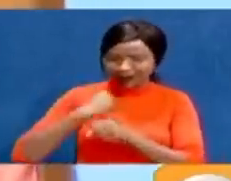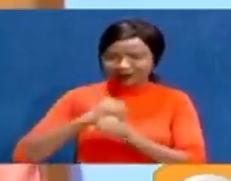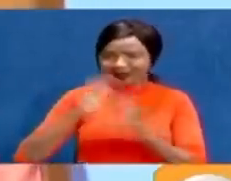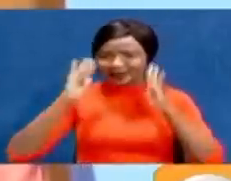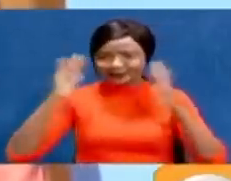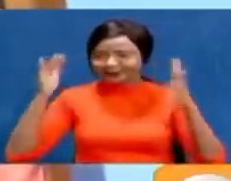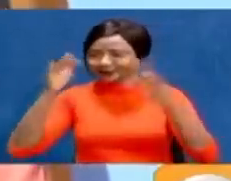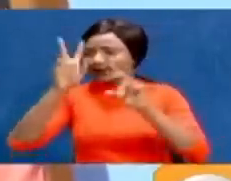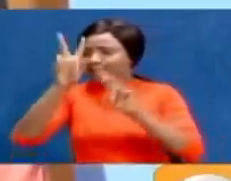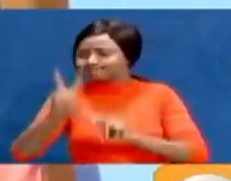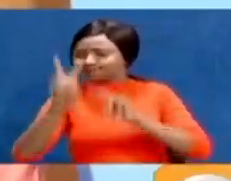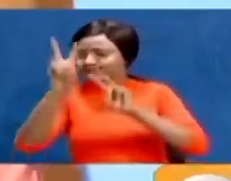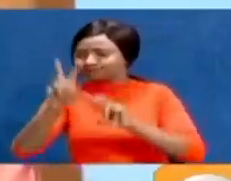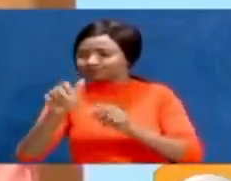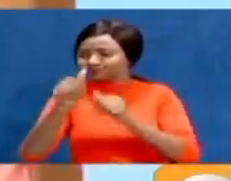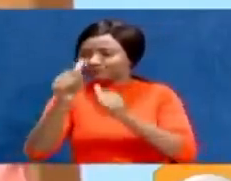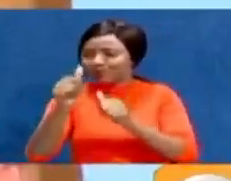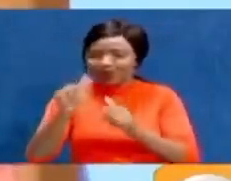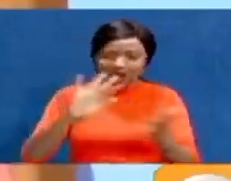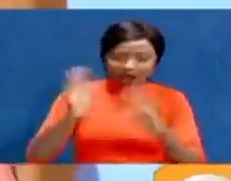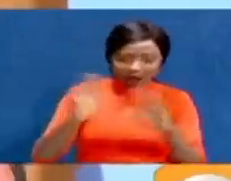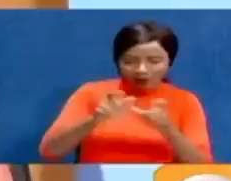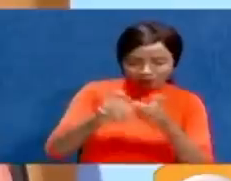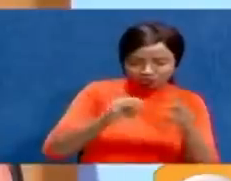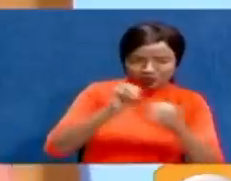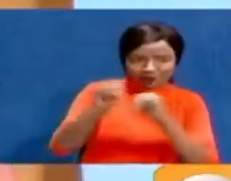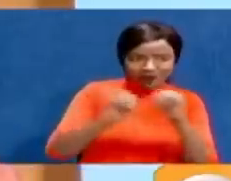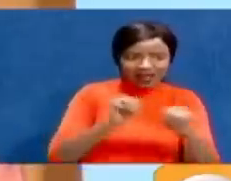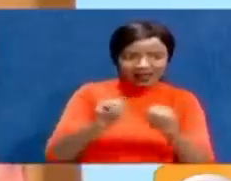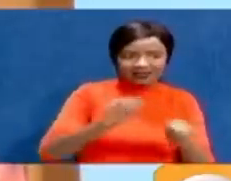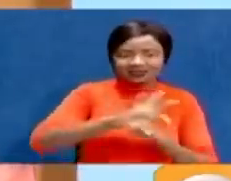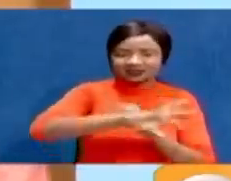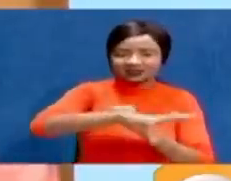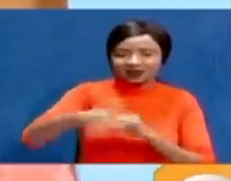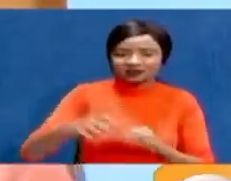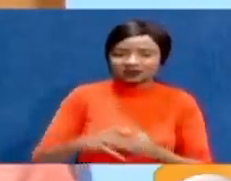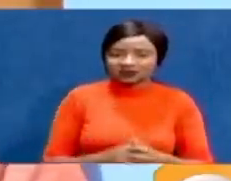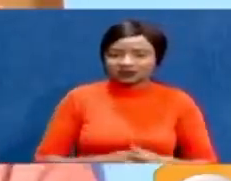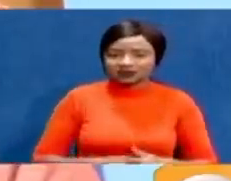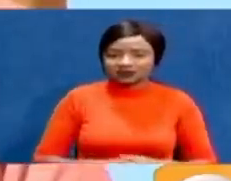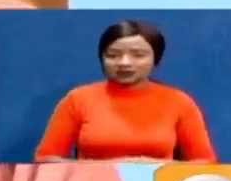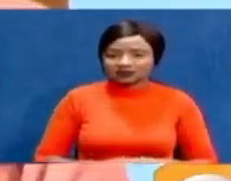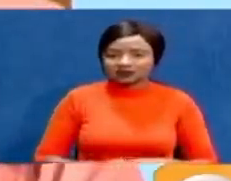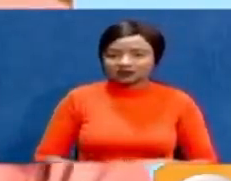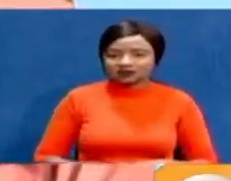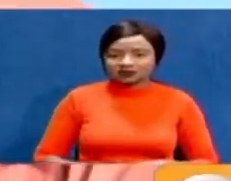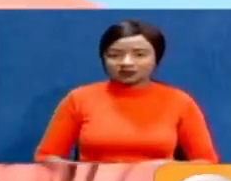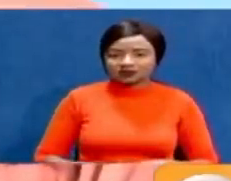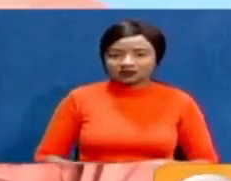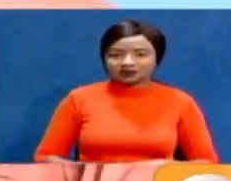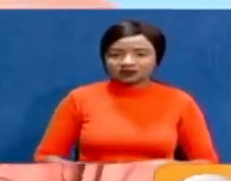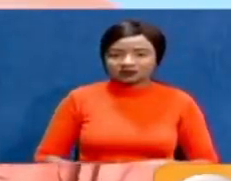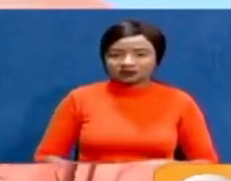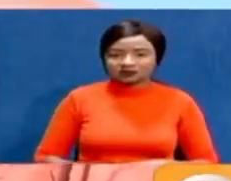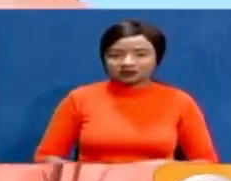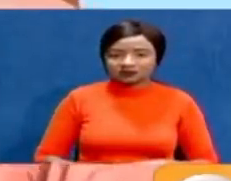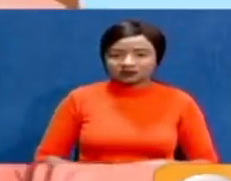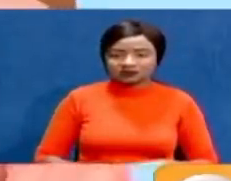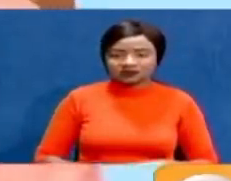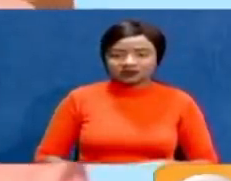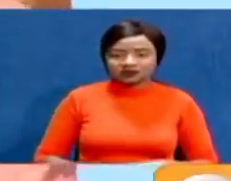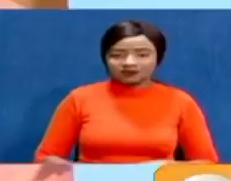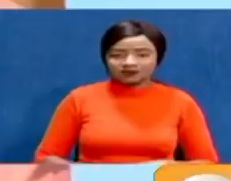forward-looking and the way you manage your county. I have just come from a very nice building called the White House, I'm